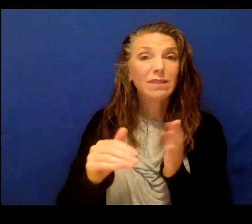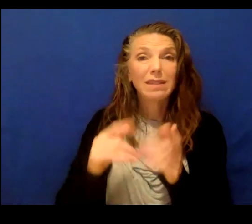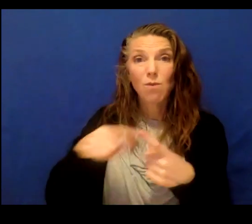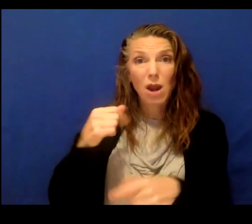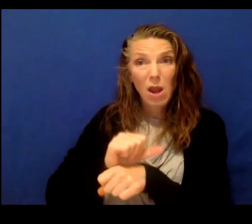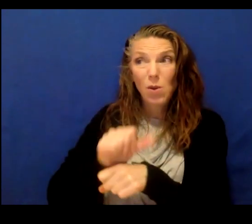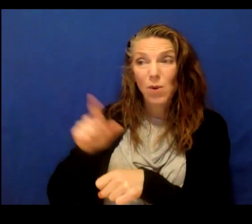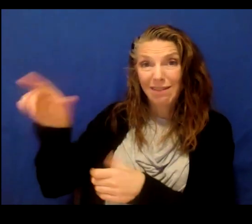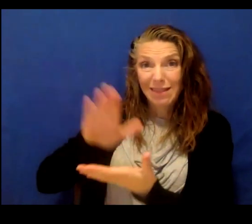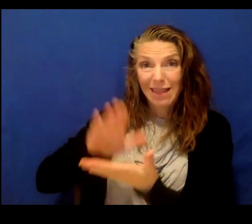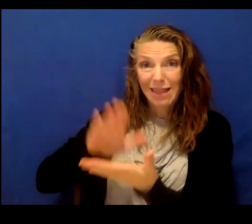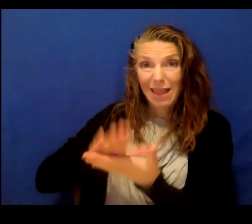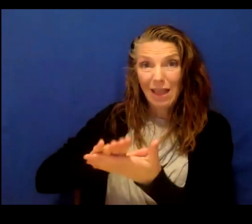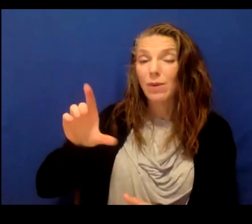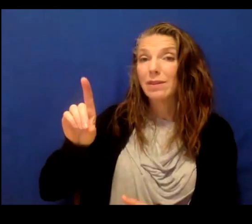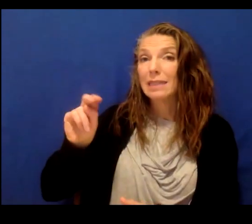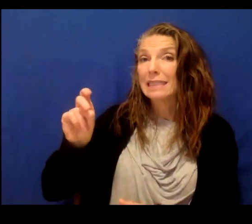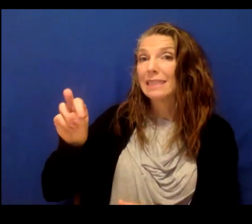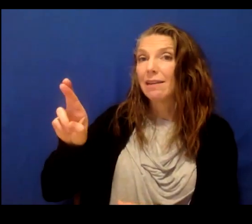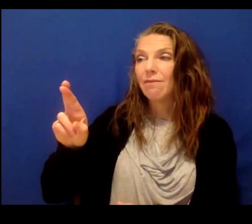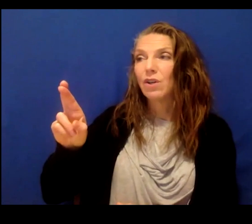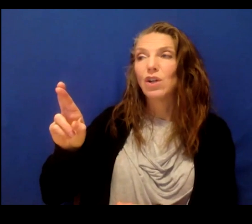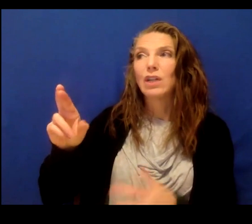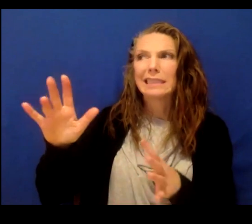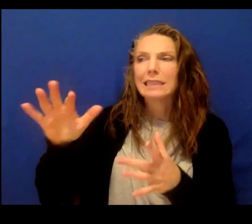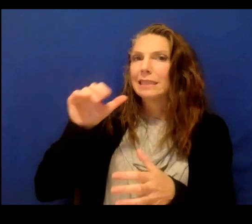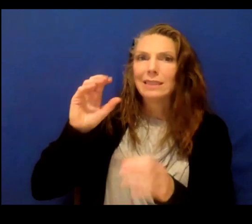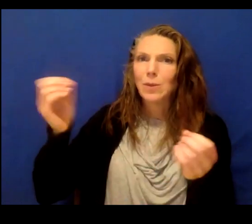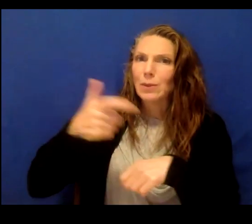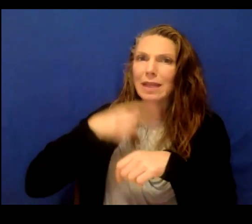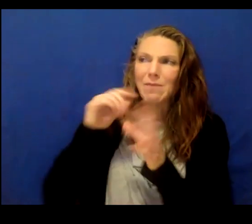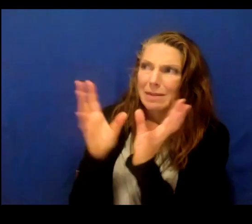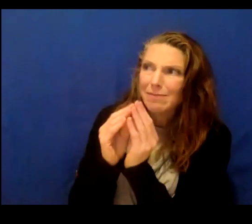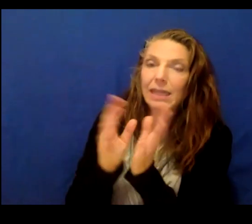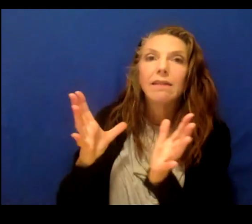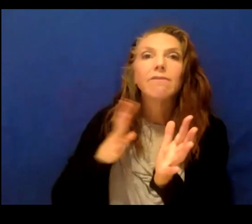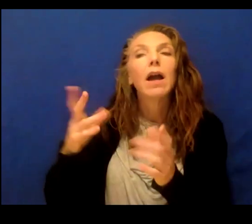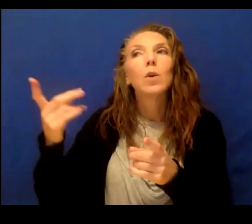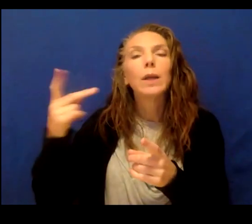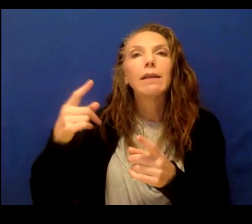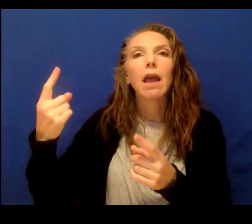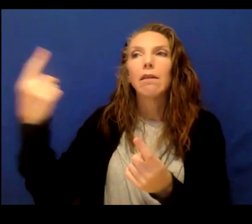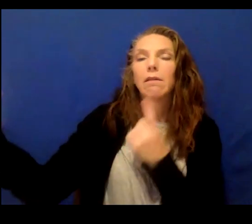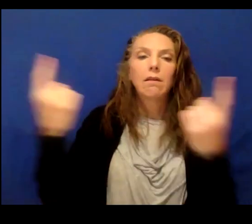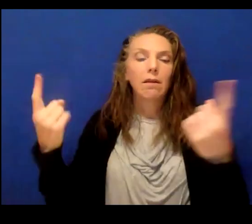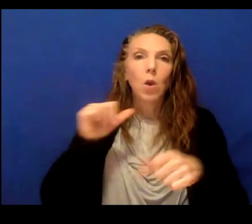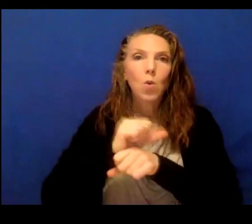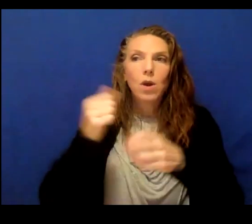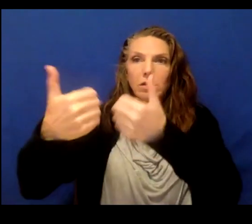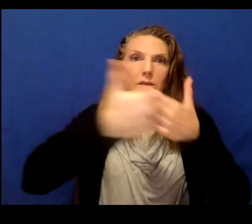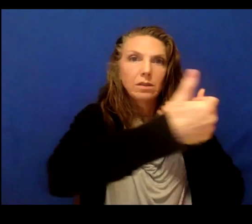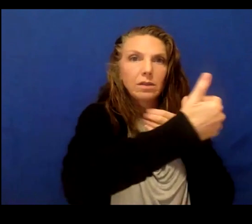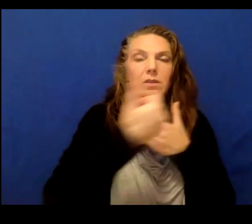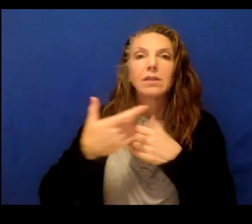Rise, and we would asynchronously collaborate on the routines document, and we could really quickly identify